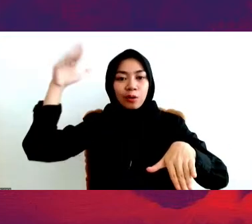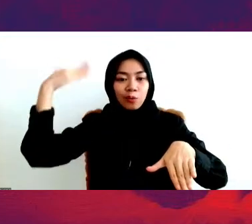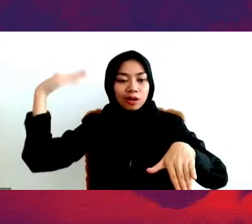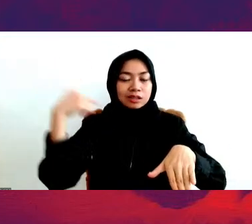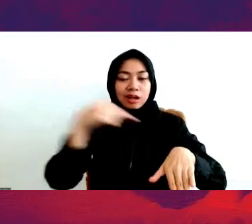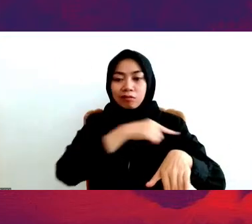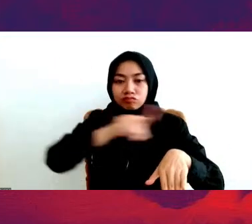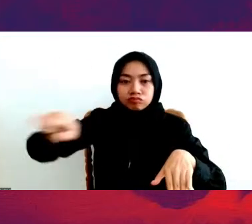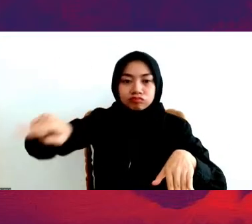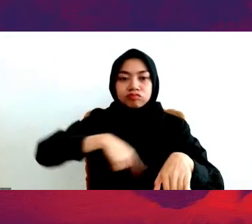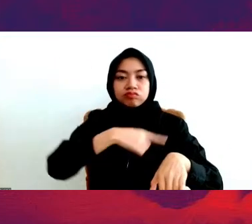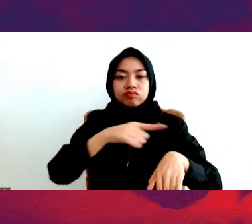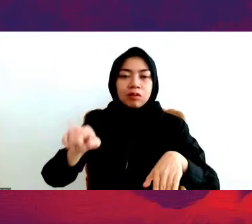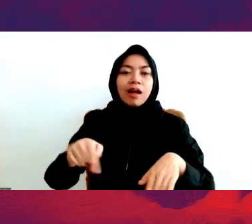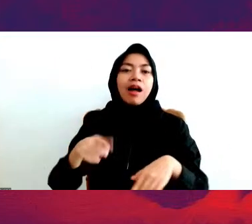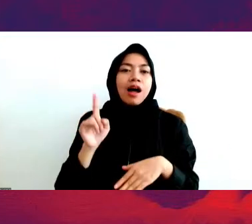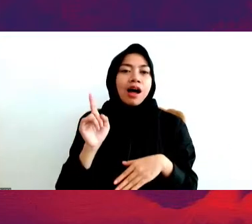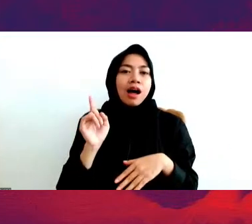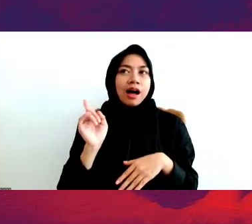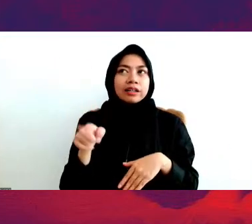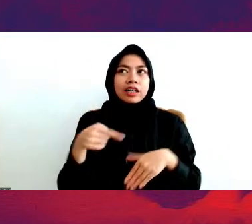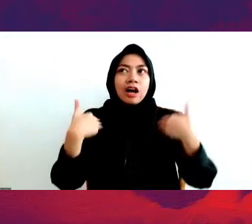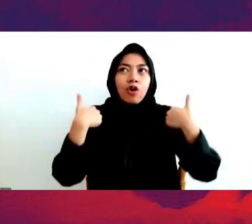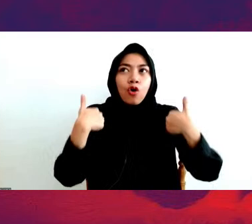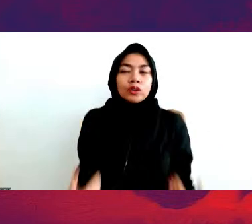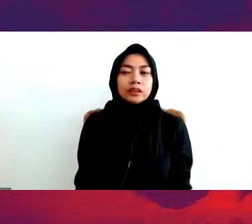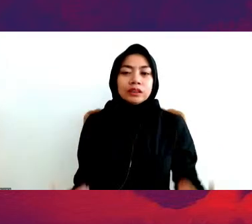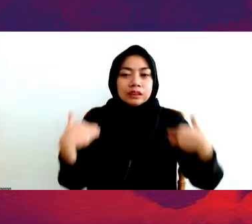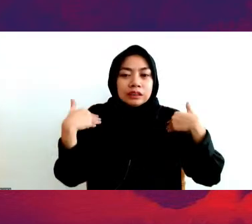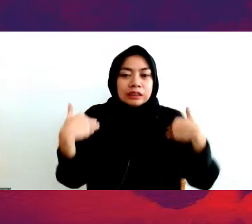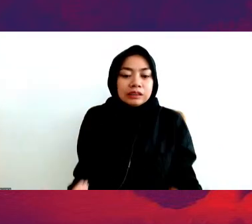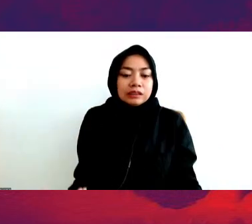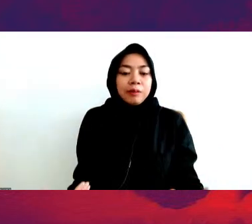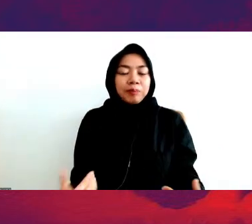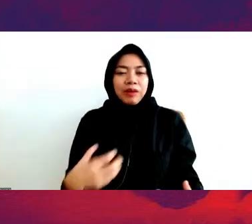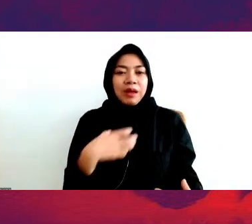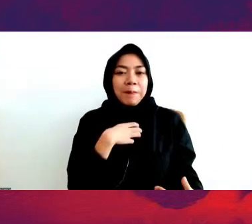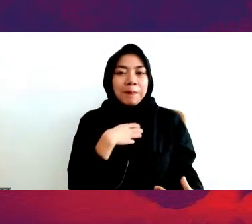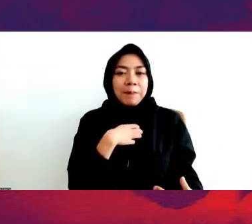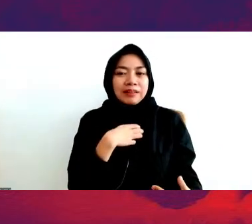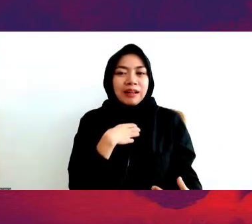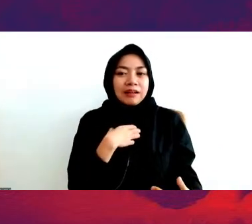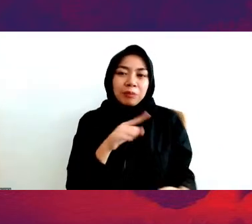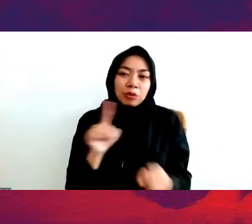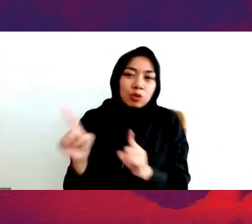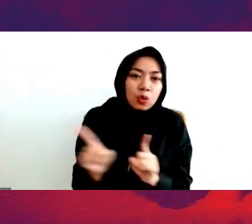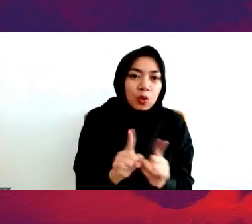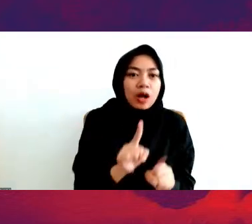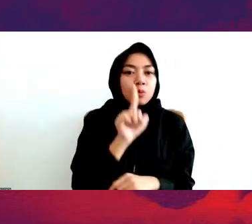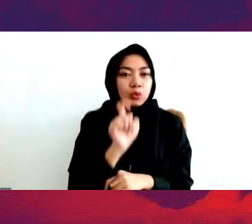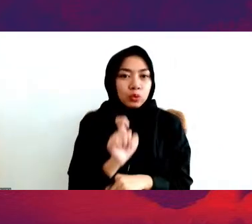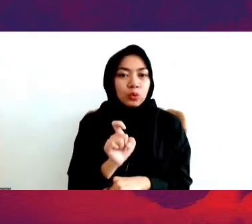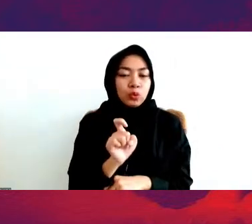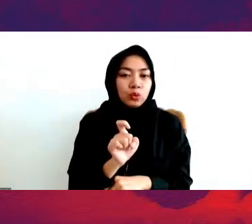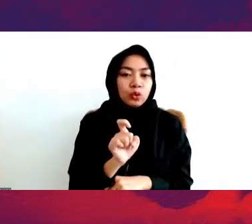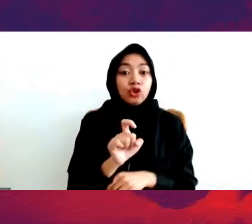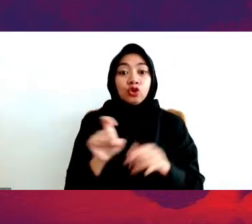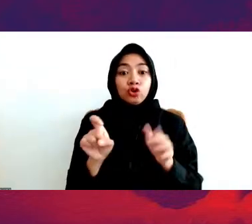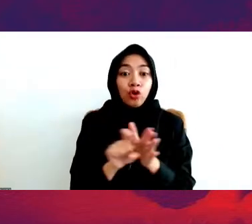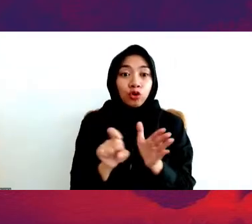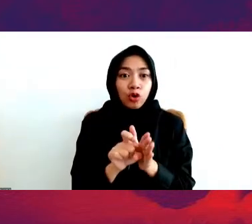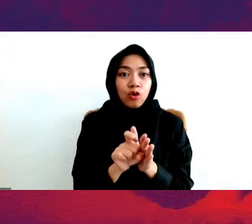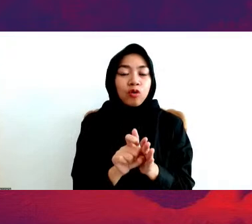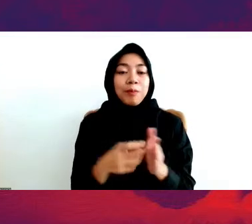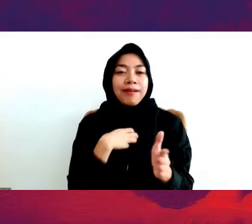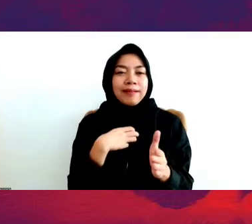a condition where it requires a proper intervention and attention. For example, we learned